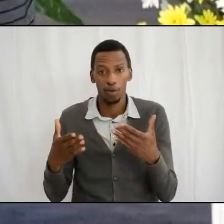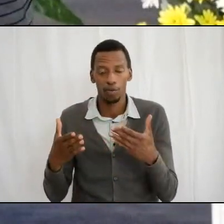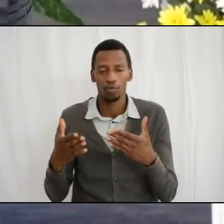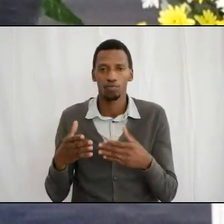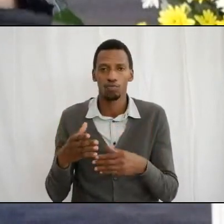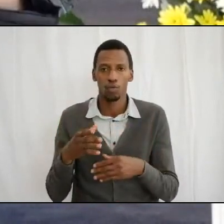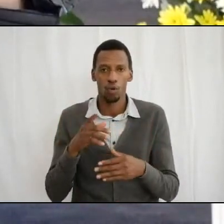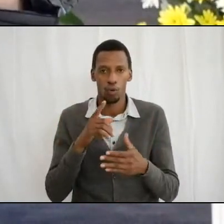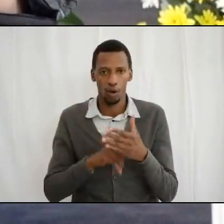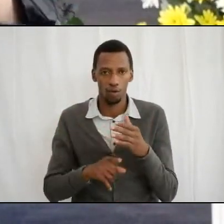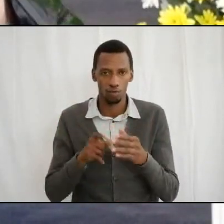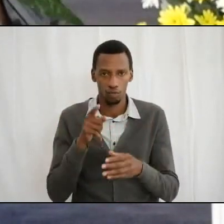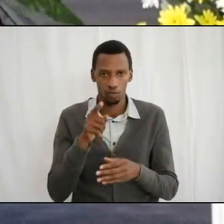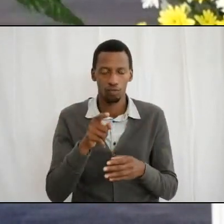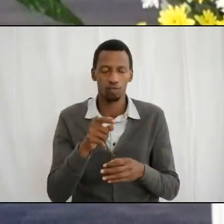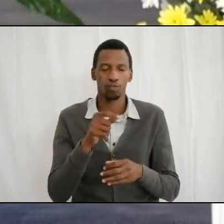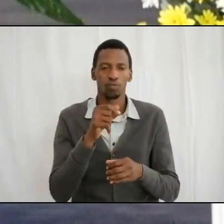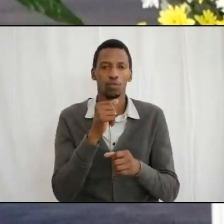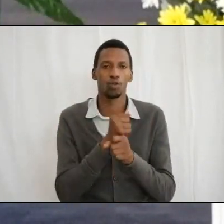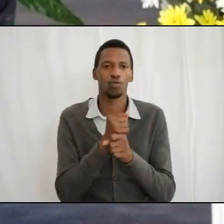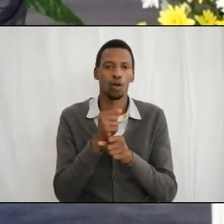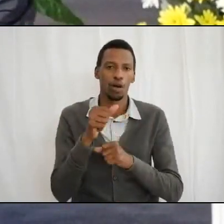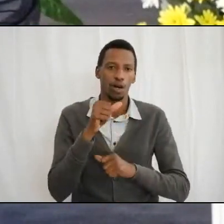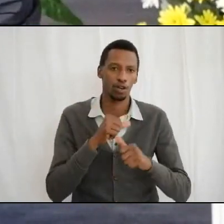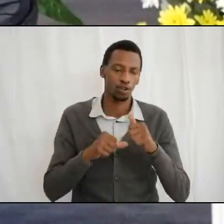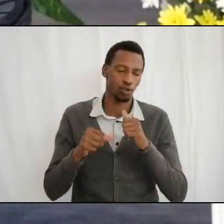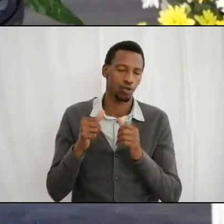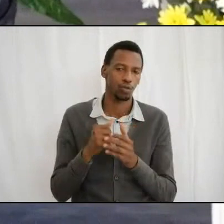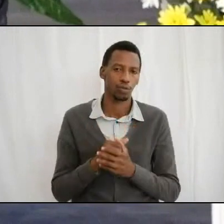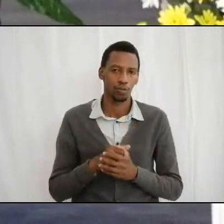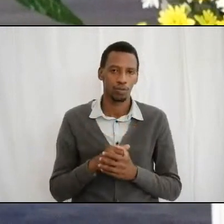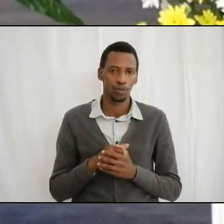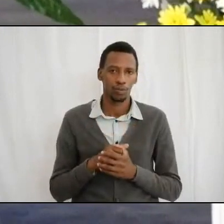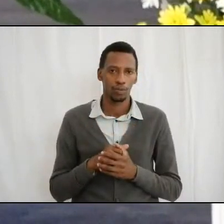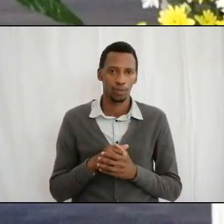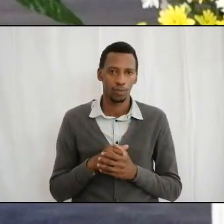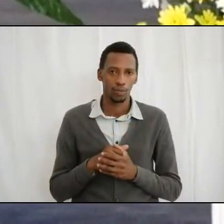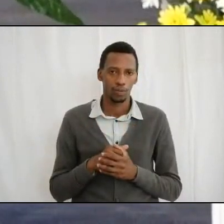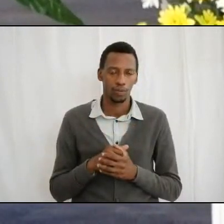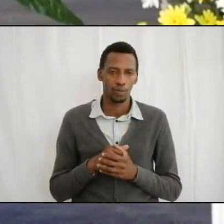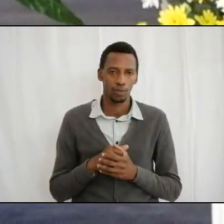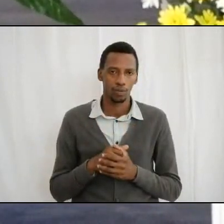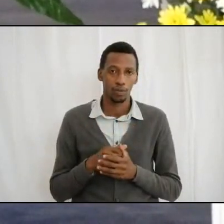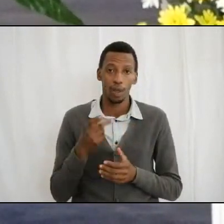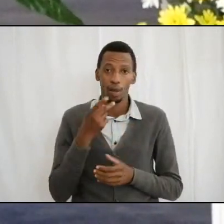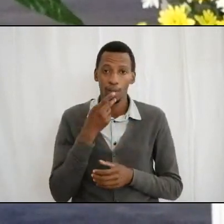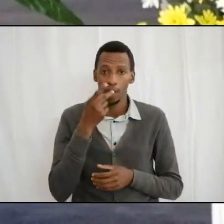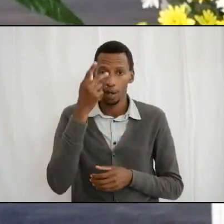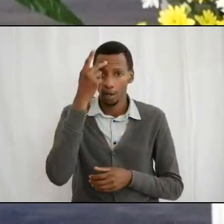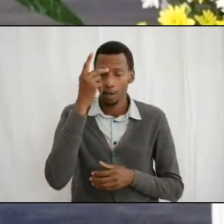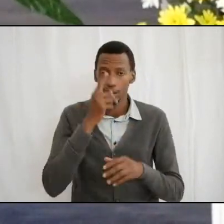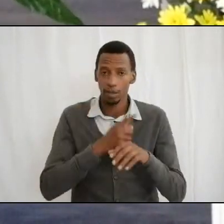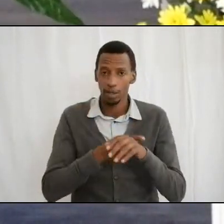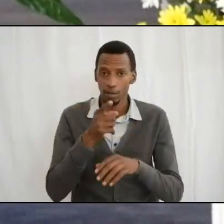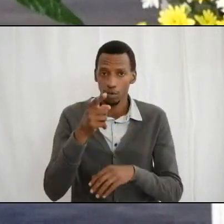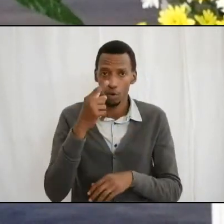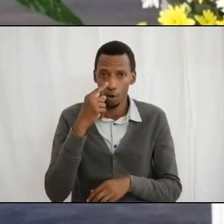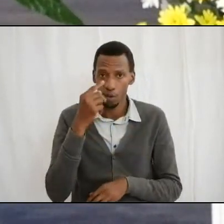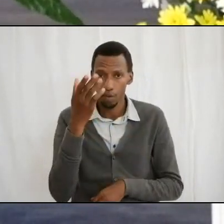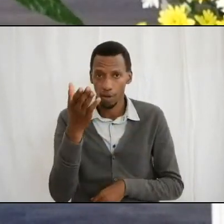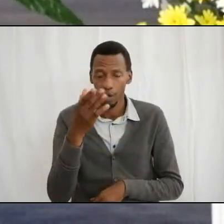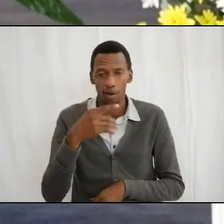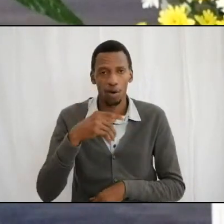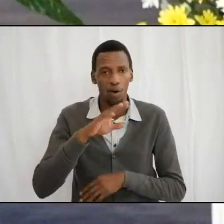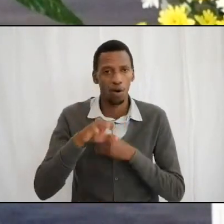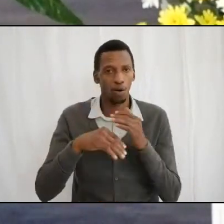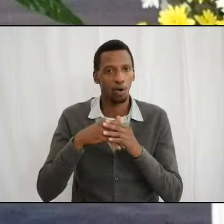what you do. So it's not, parent, when you are at home, we all know this. We tell